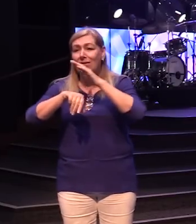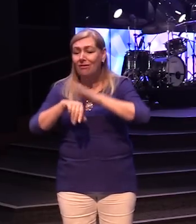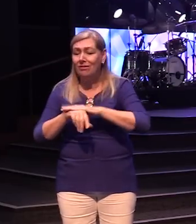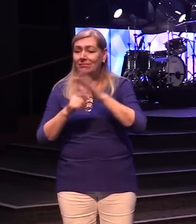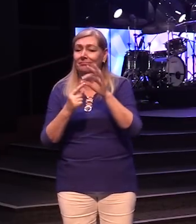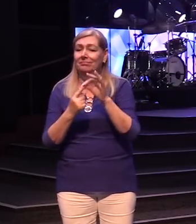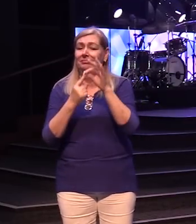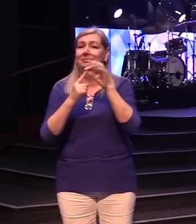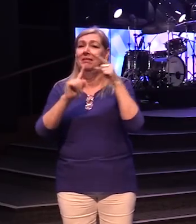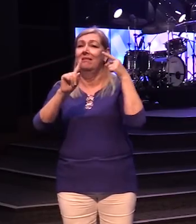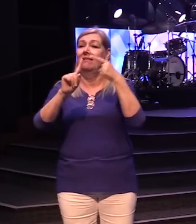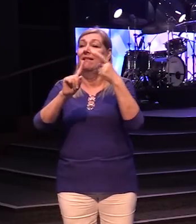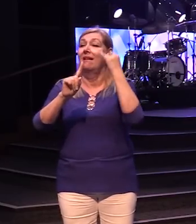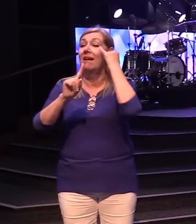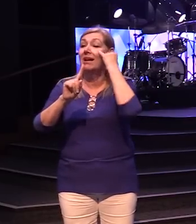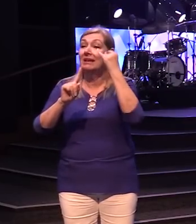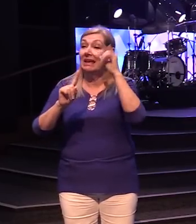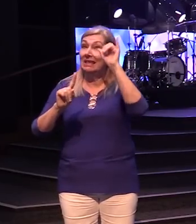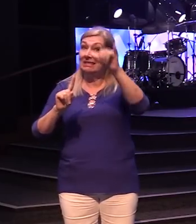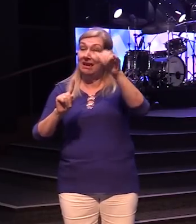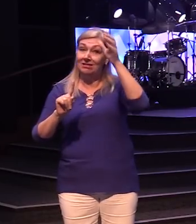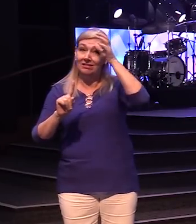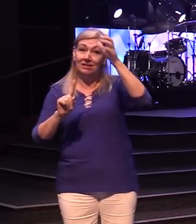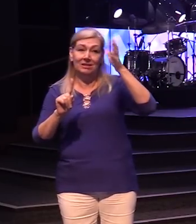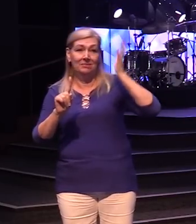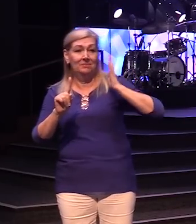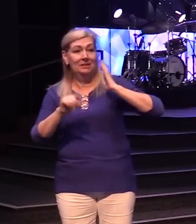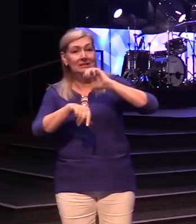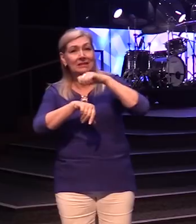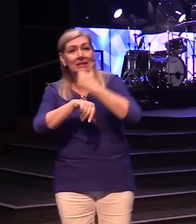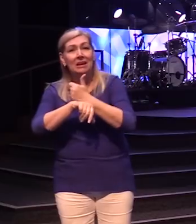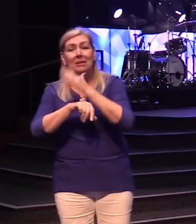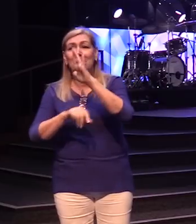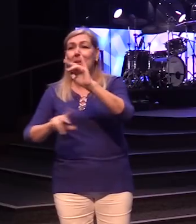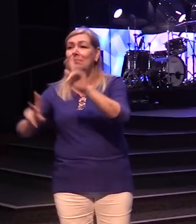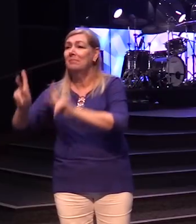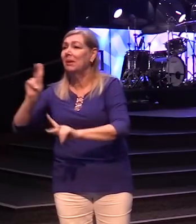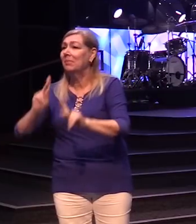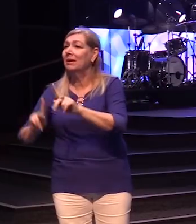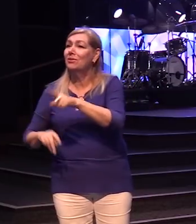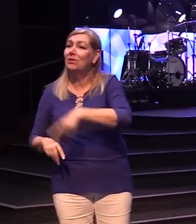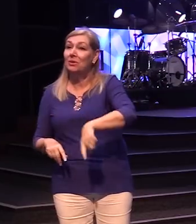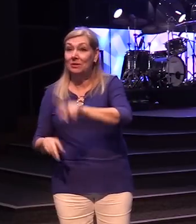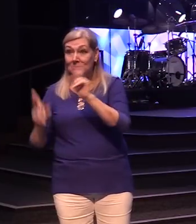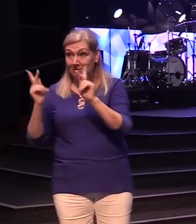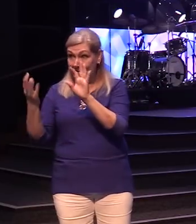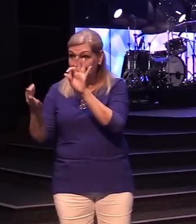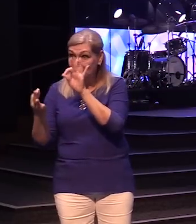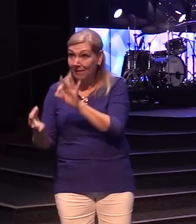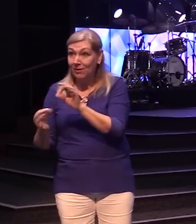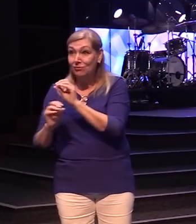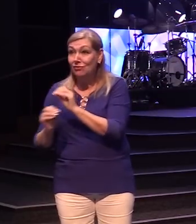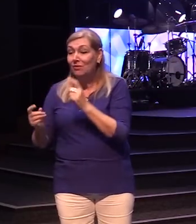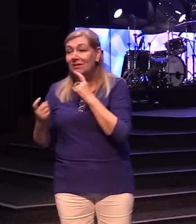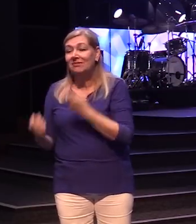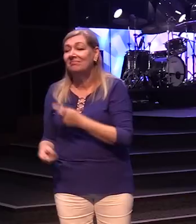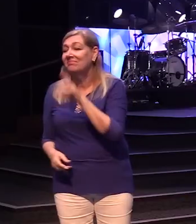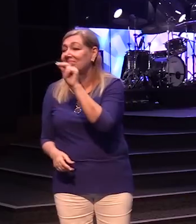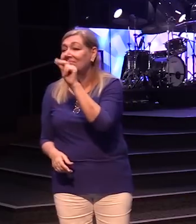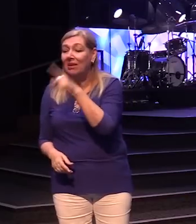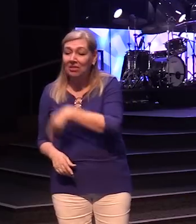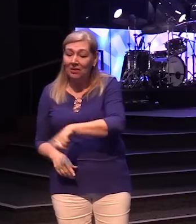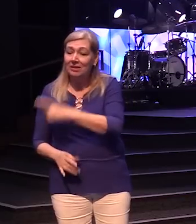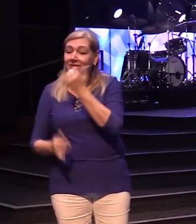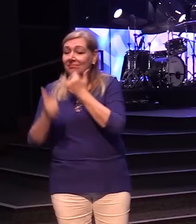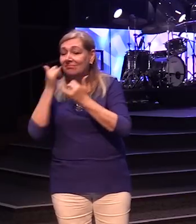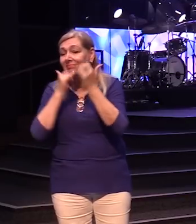idea. It was created by exceptional people, not perfect people. Not perfect people,